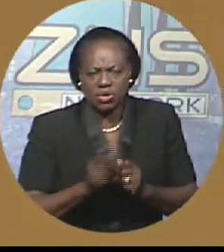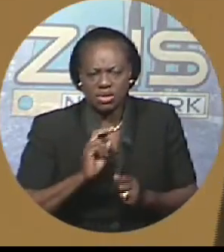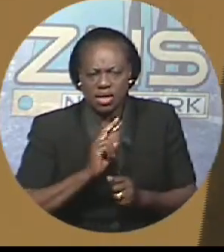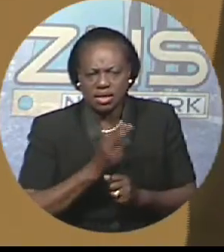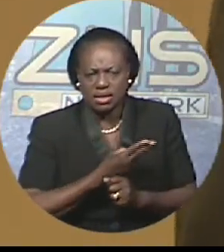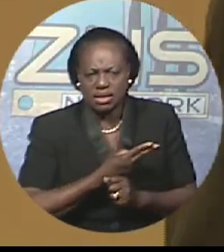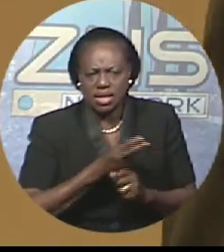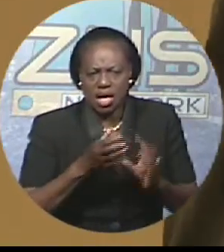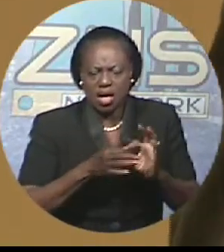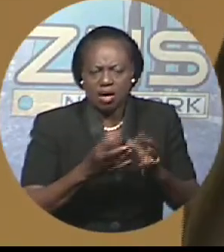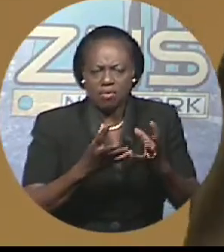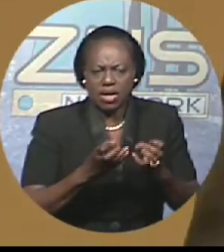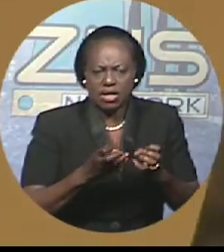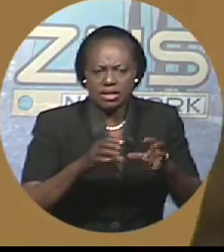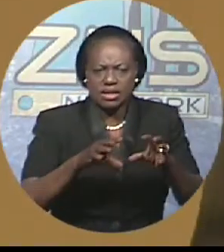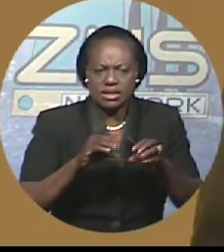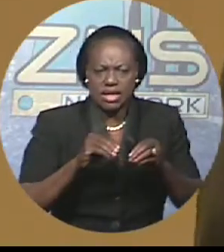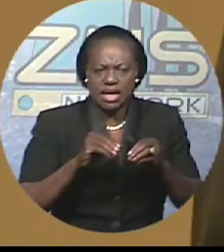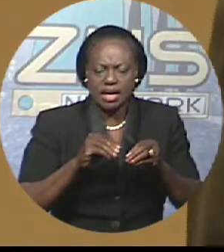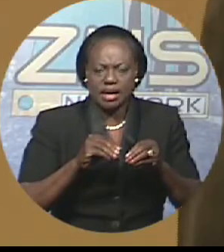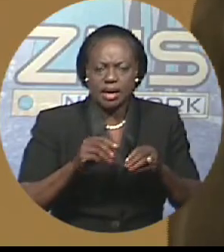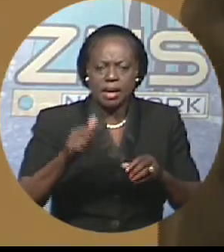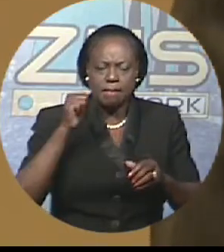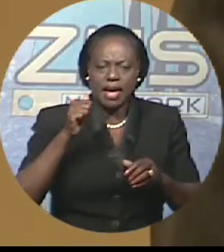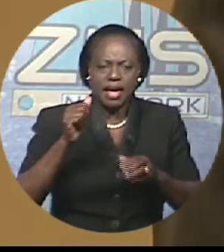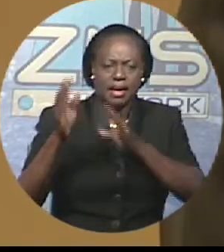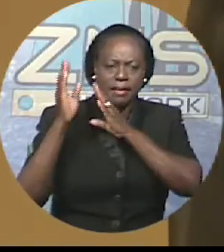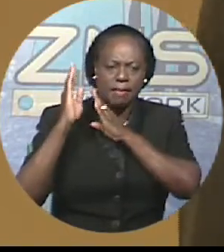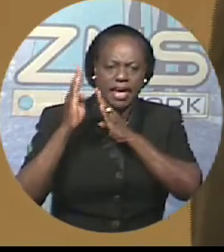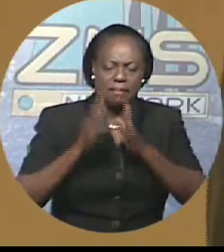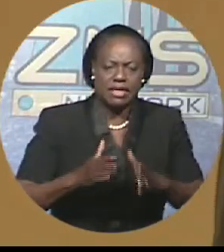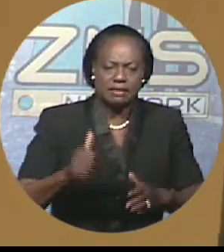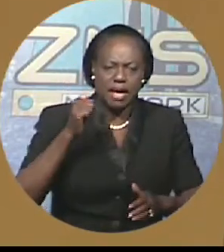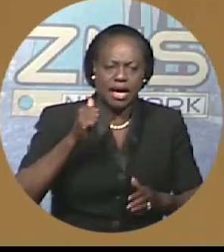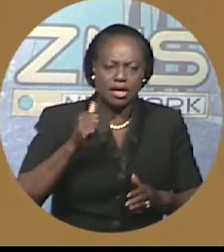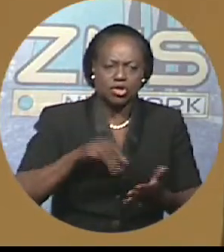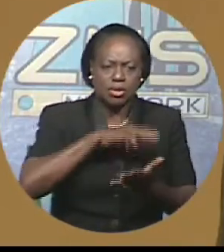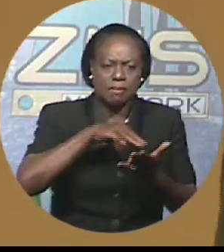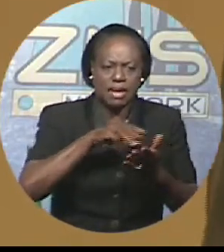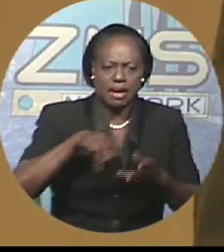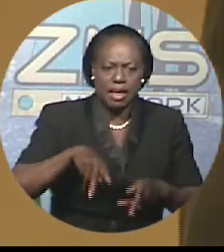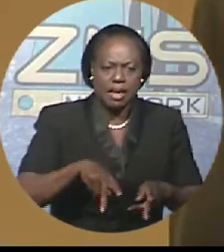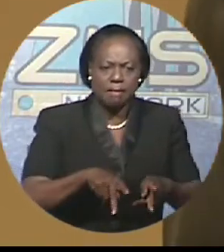be identified as contaminated or banned on health or environmental grounds.